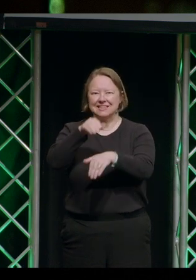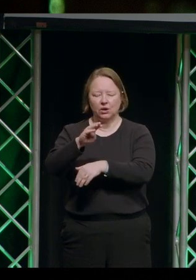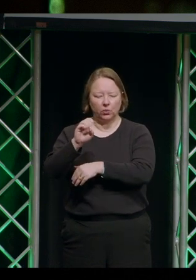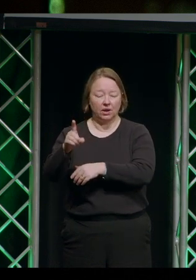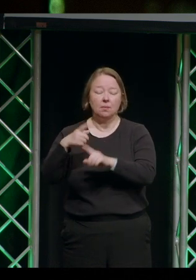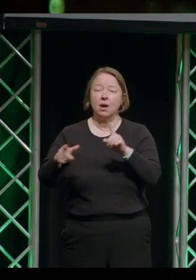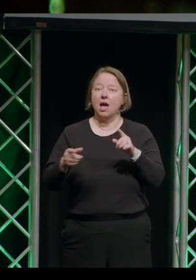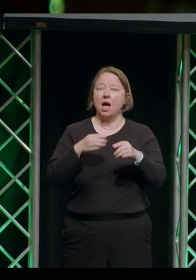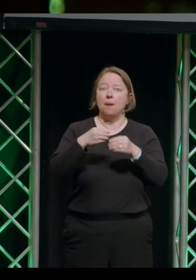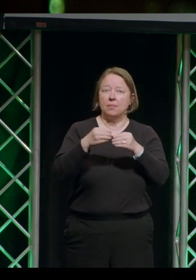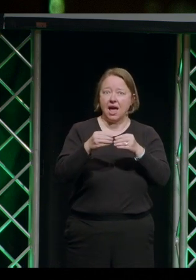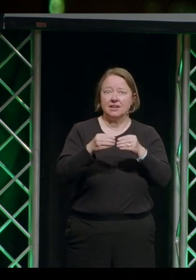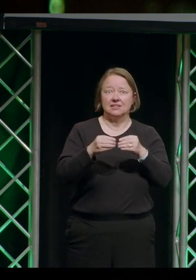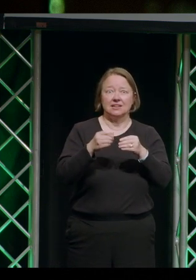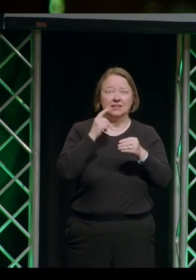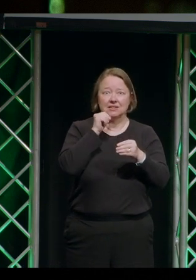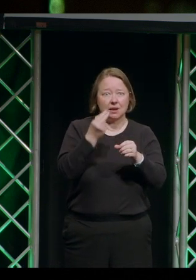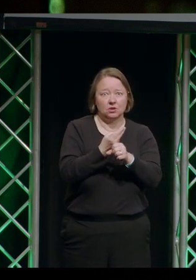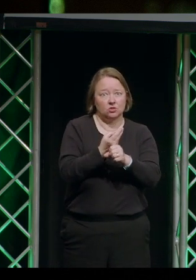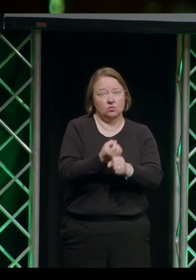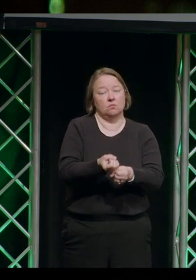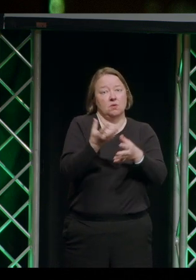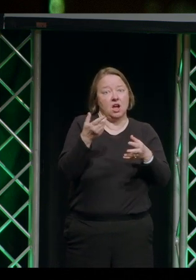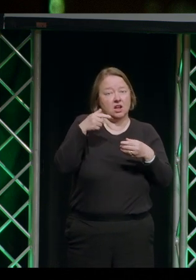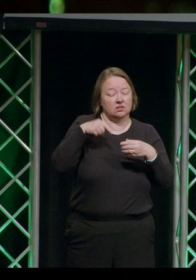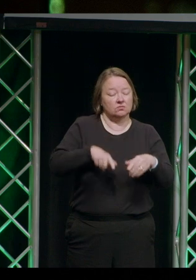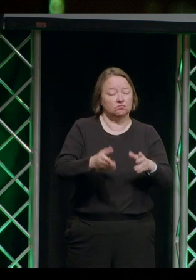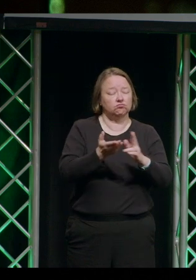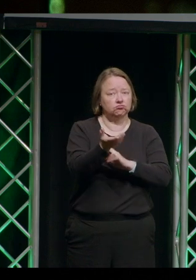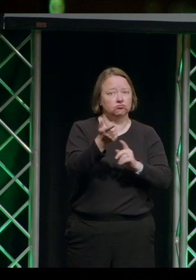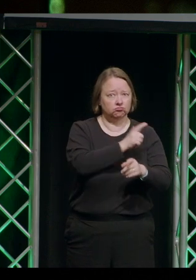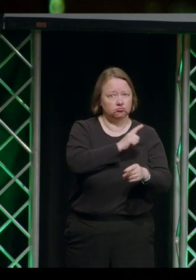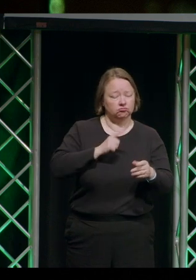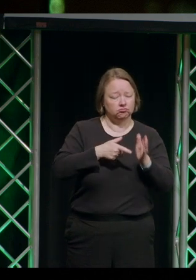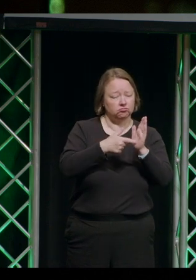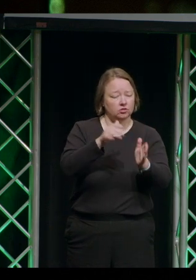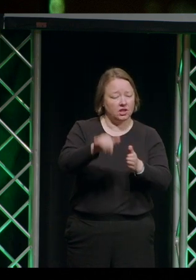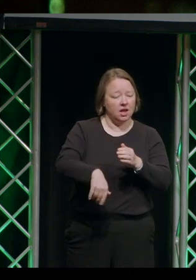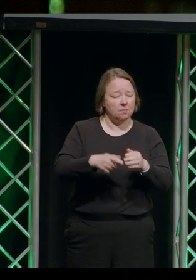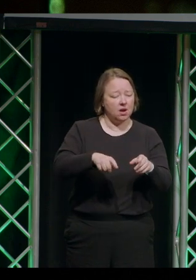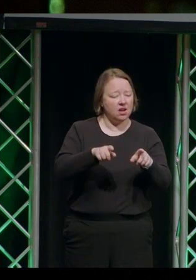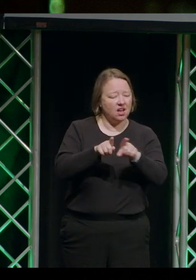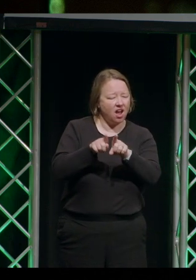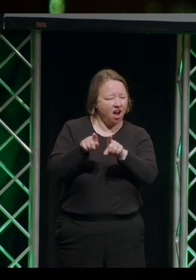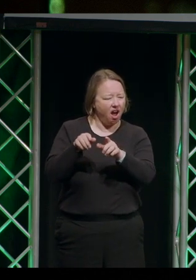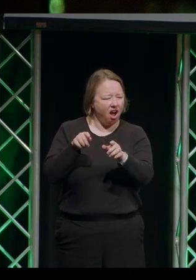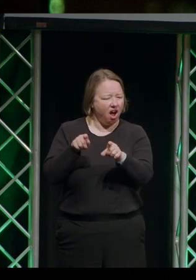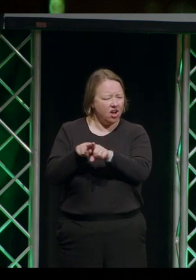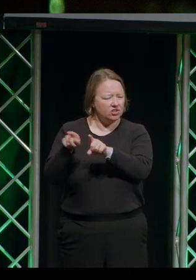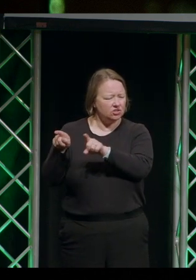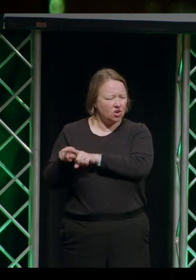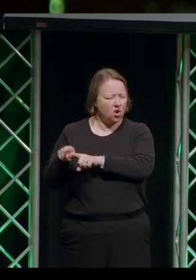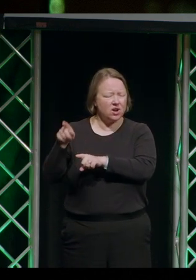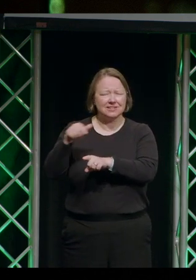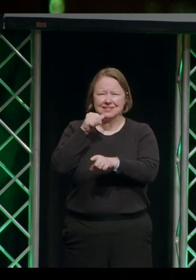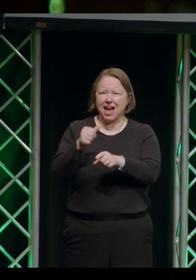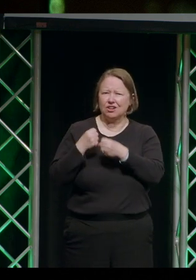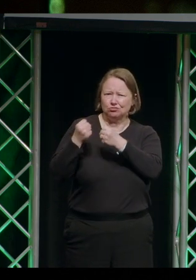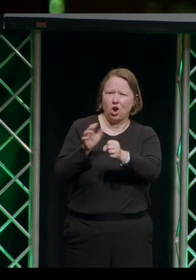is being phased out in legislation currently, and sustainable materials are often just not durable enough to